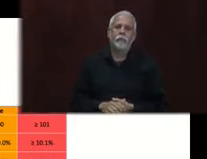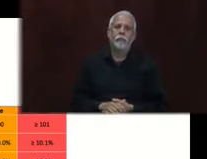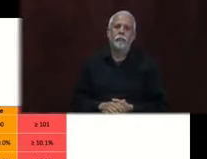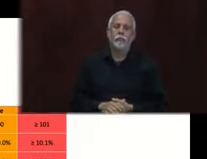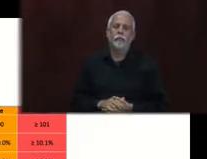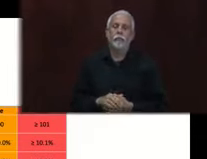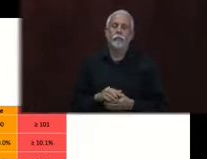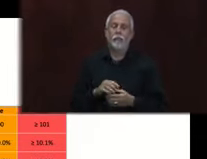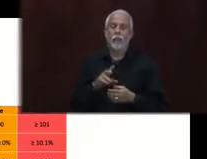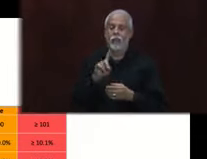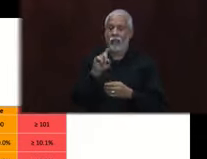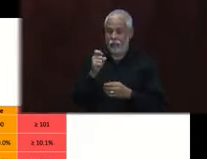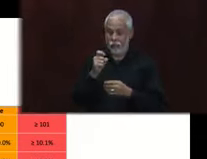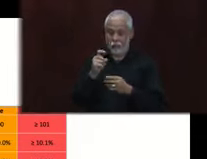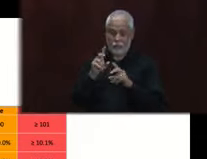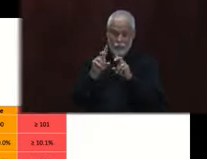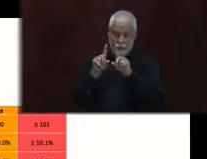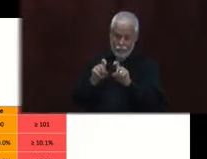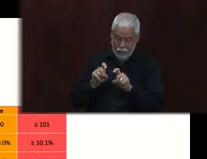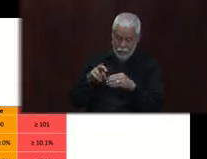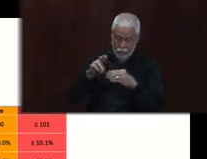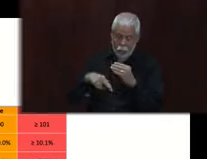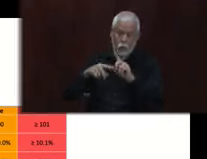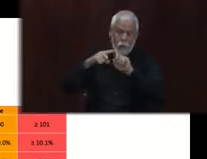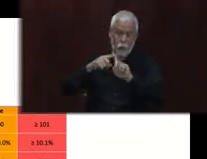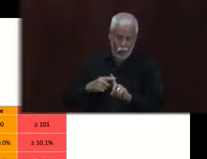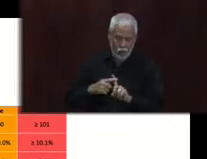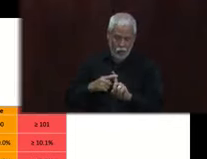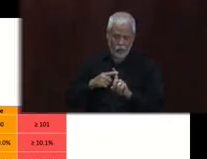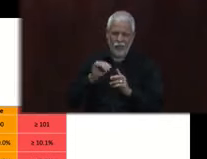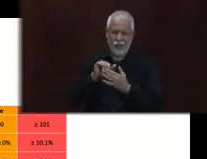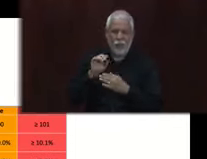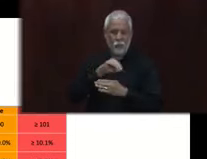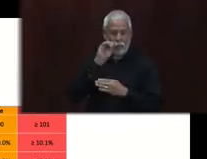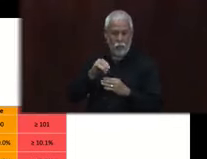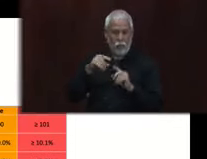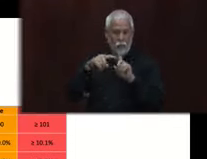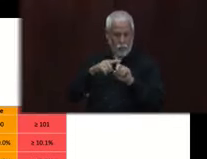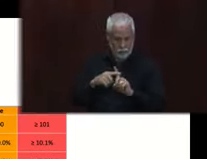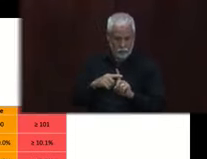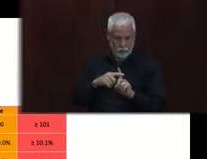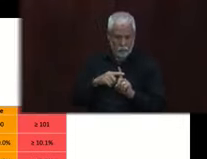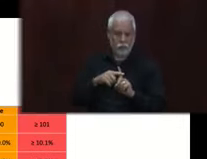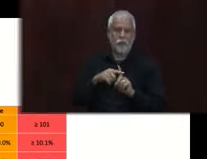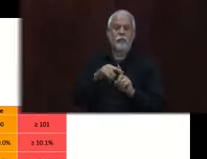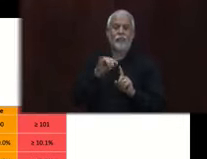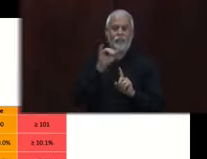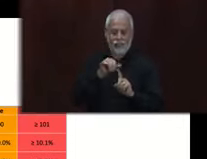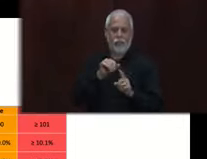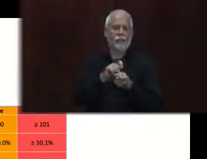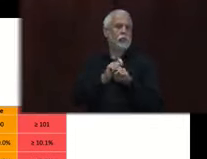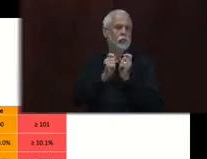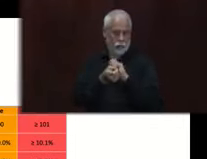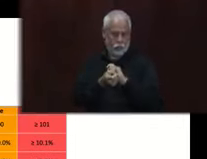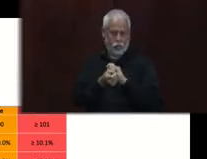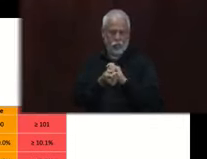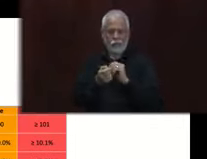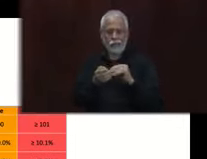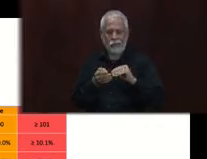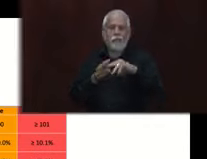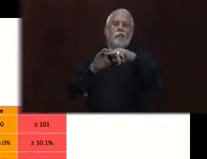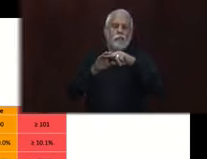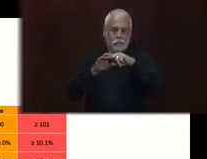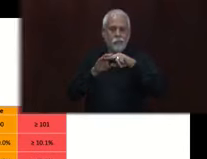The diagnostic test result positivity rate, which is that percent positivity, that has changed. That's slightly gone